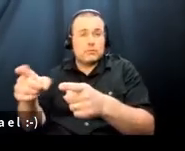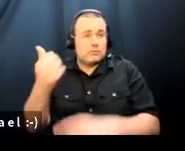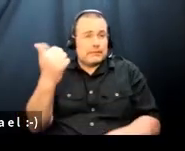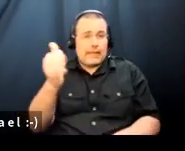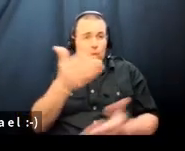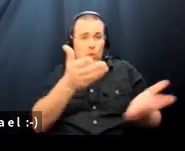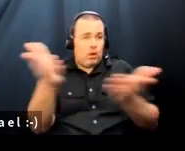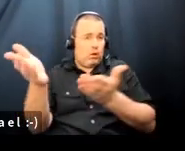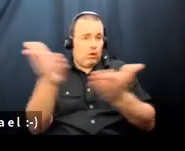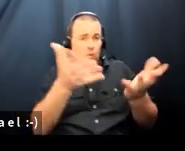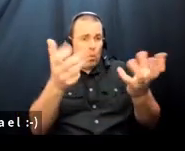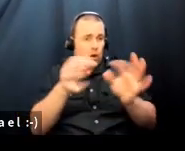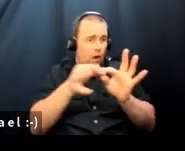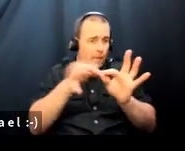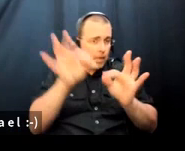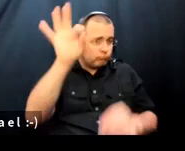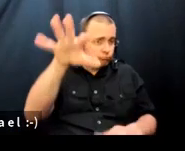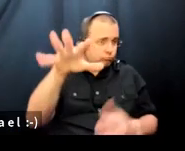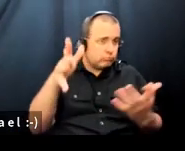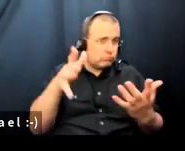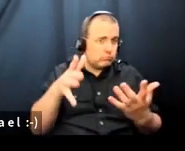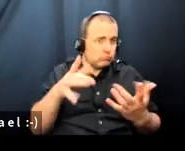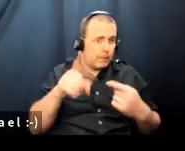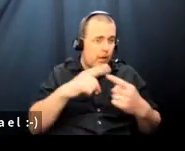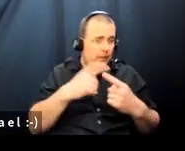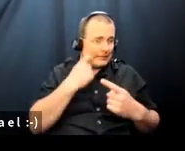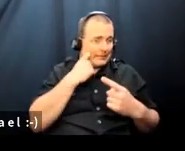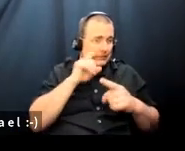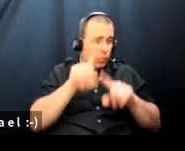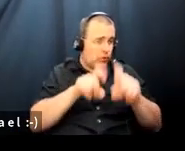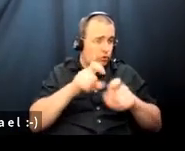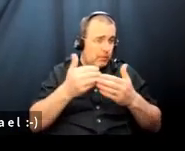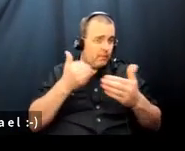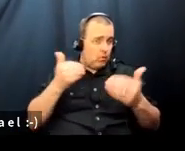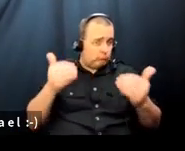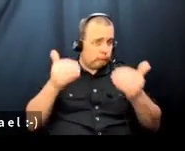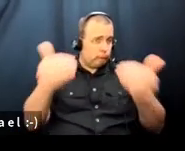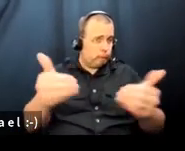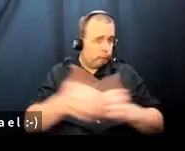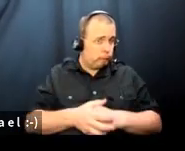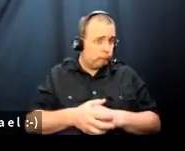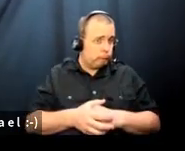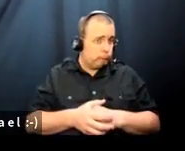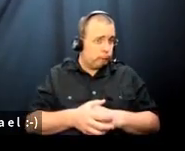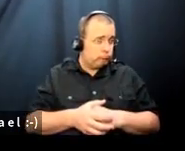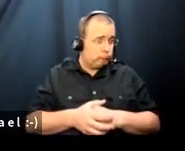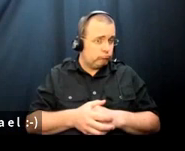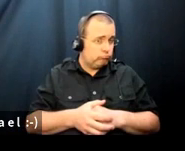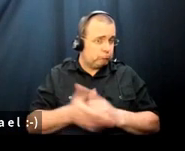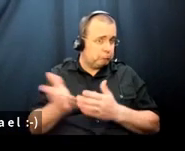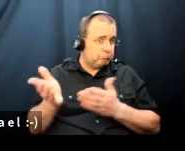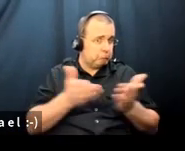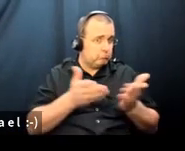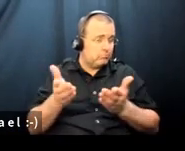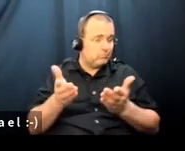before we go on? Because here's what I'll tell you I hear